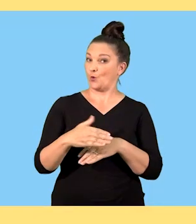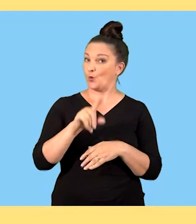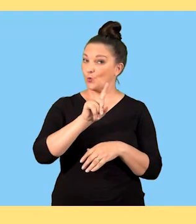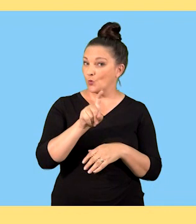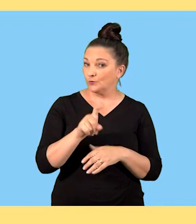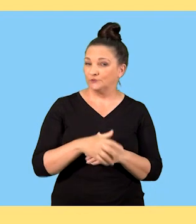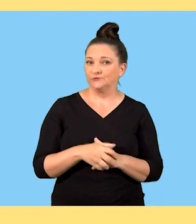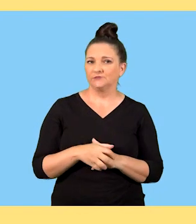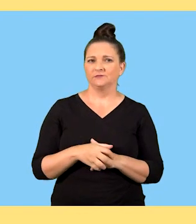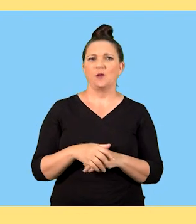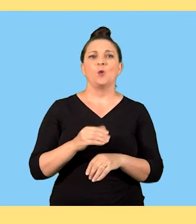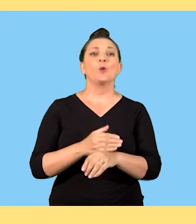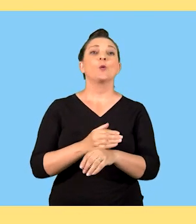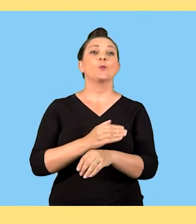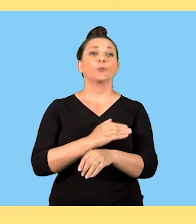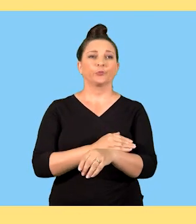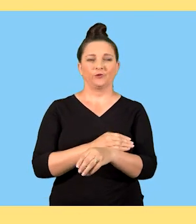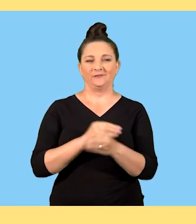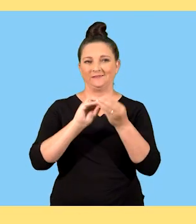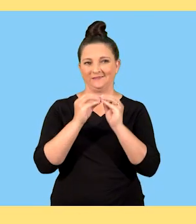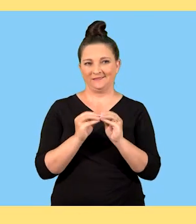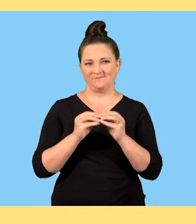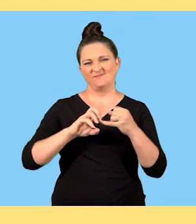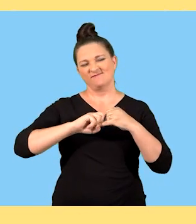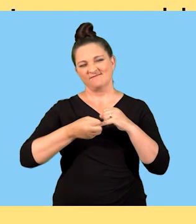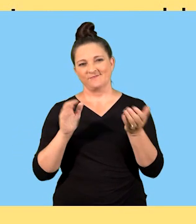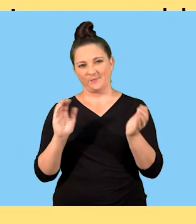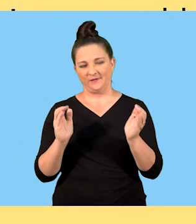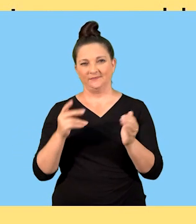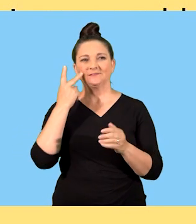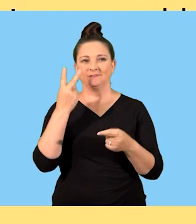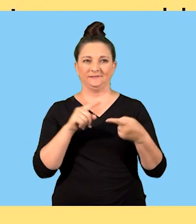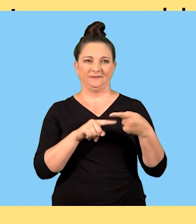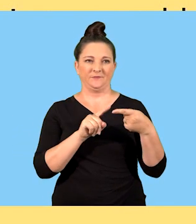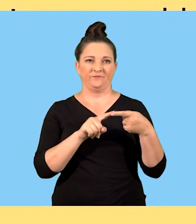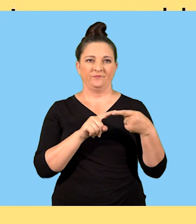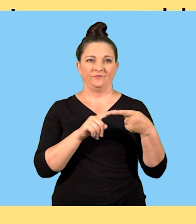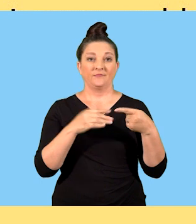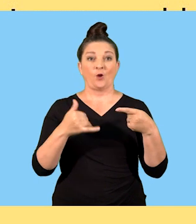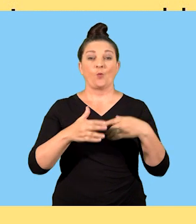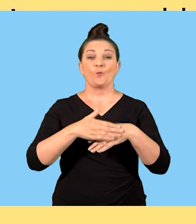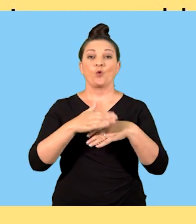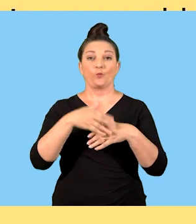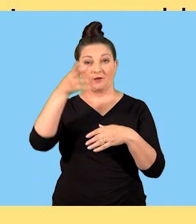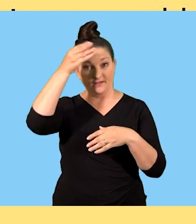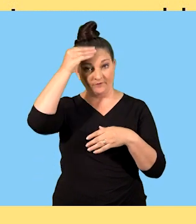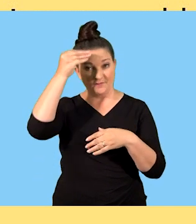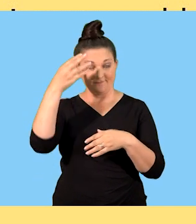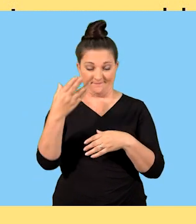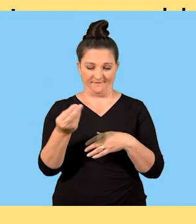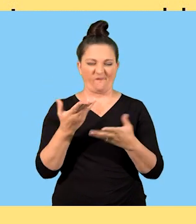And what we have is a pre-adjustment trial balance of JJ Traders. Let us go and see. Additional information and